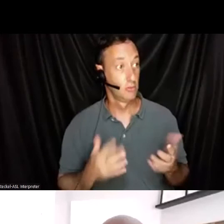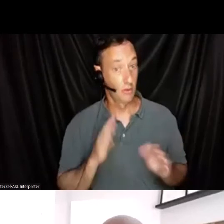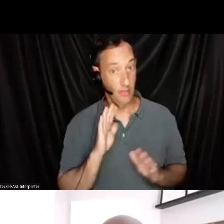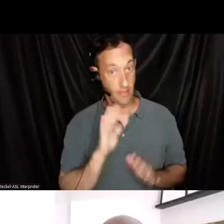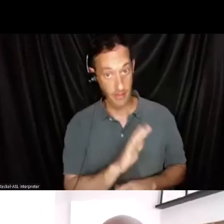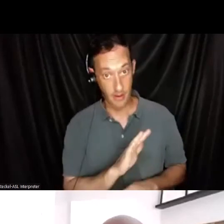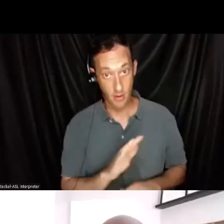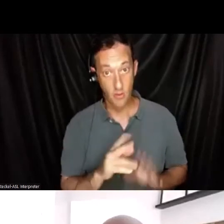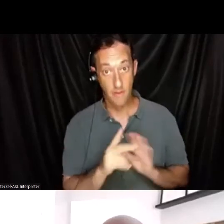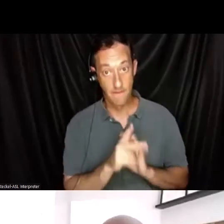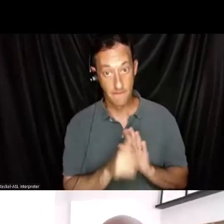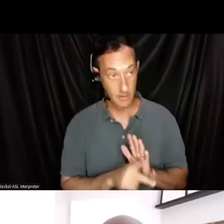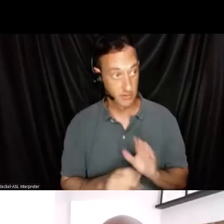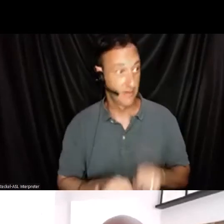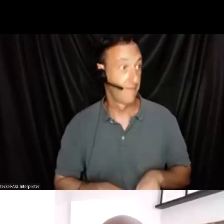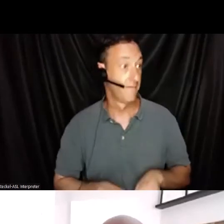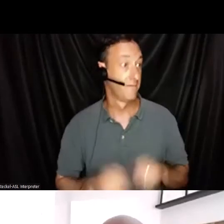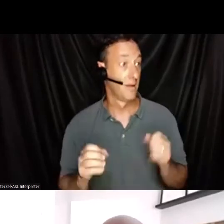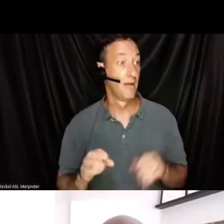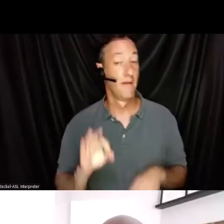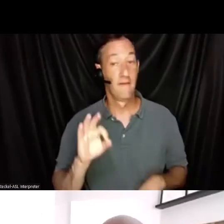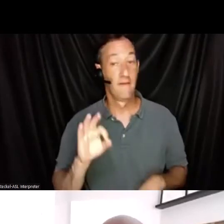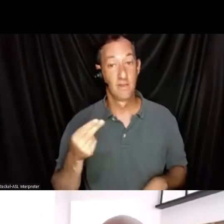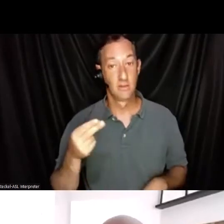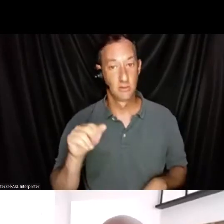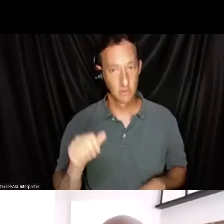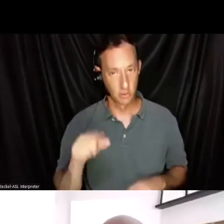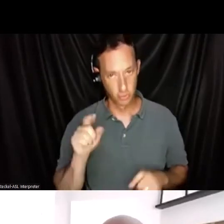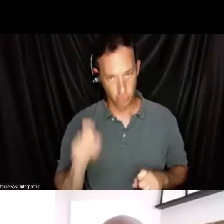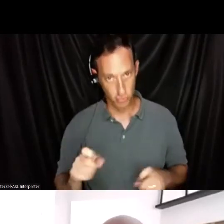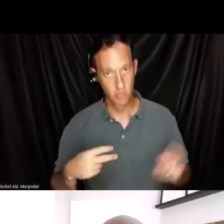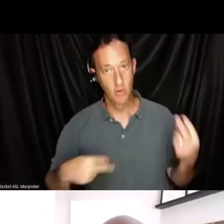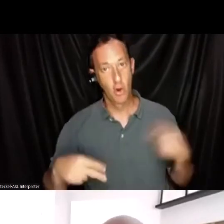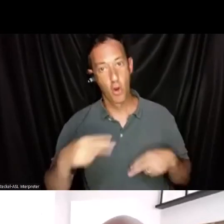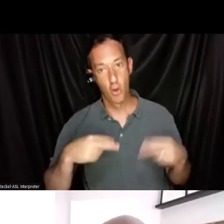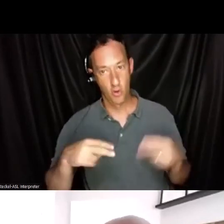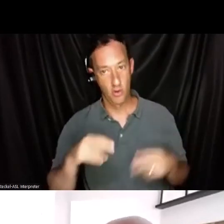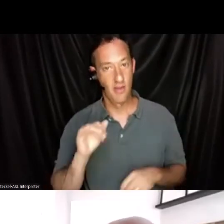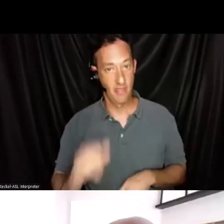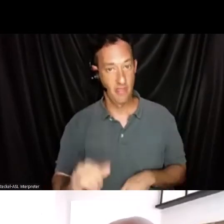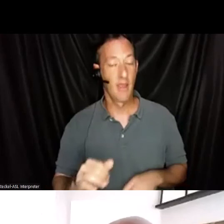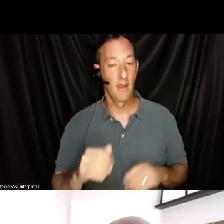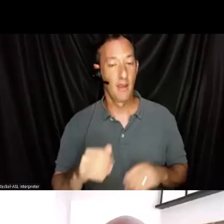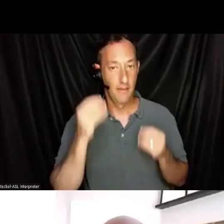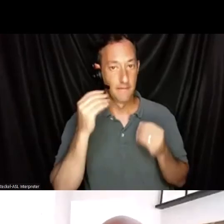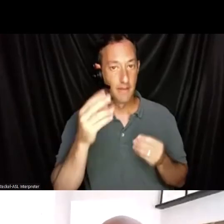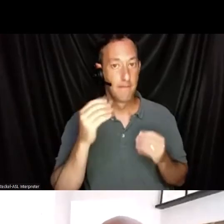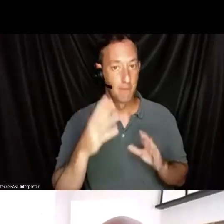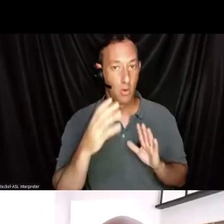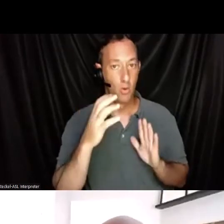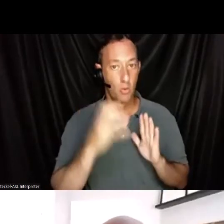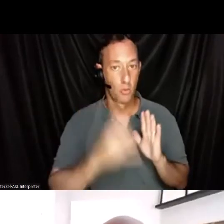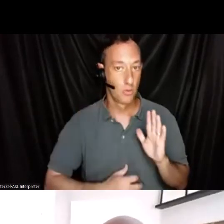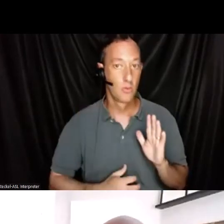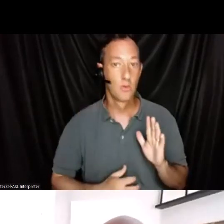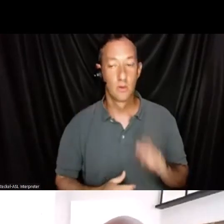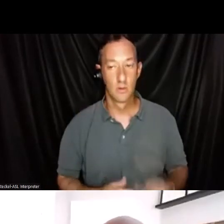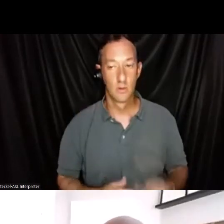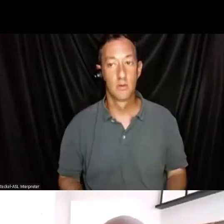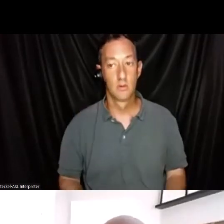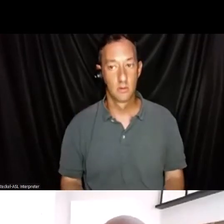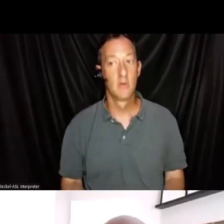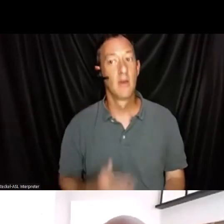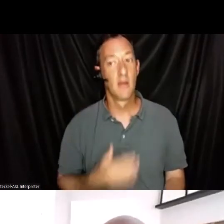policies violate the Fair Housing Act should definitely take a look at that memo. It does have